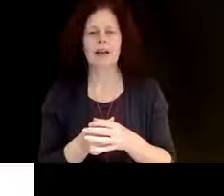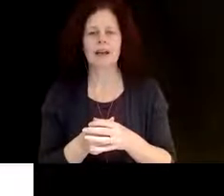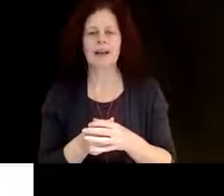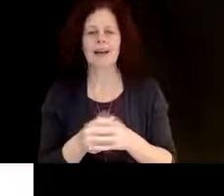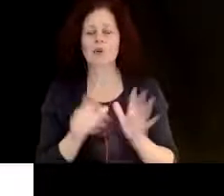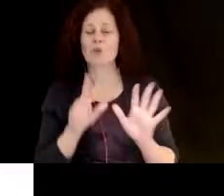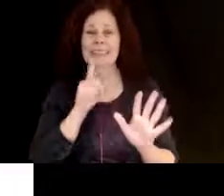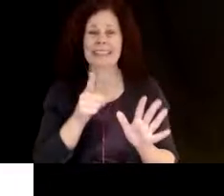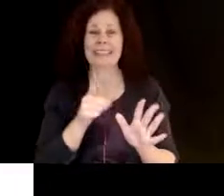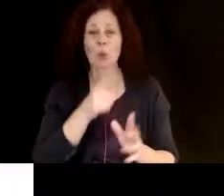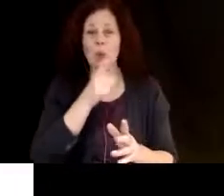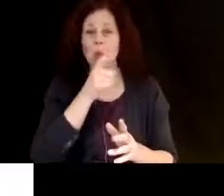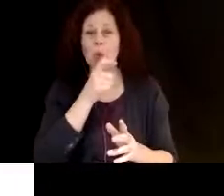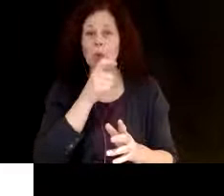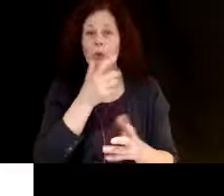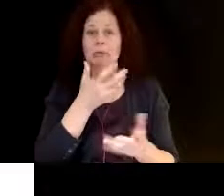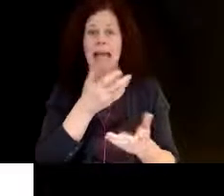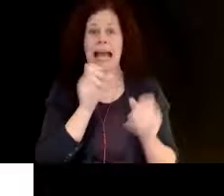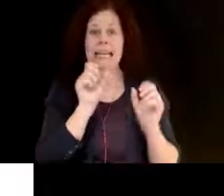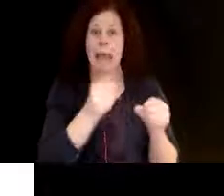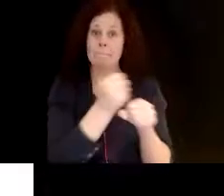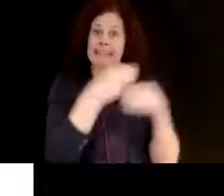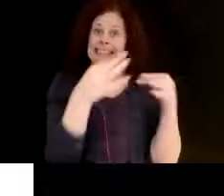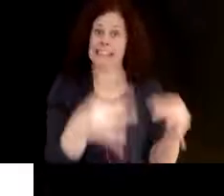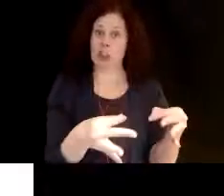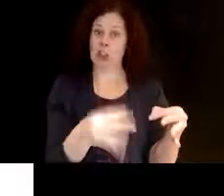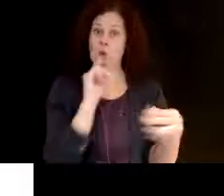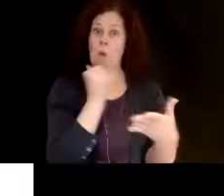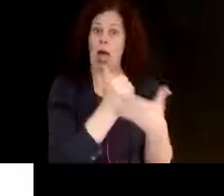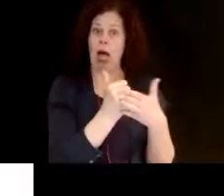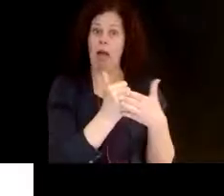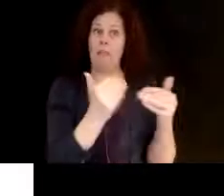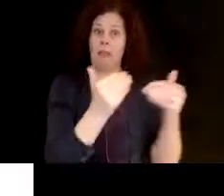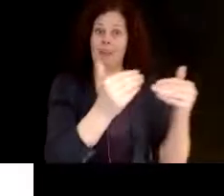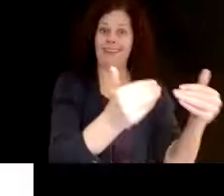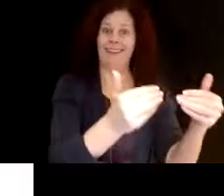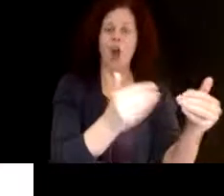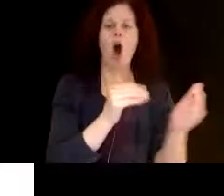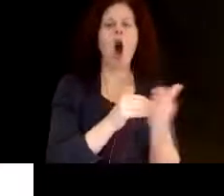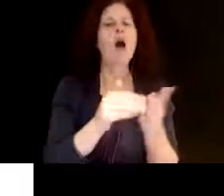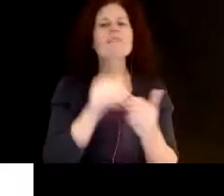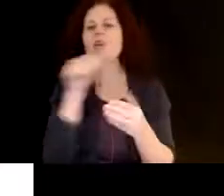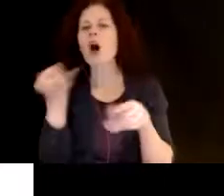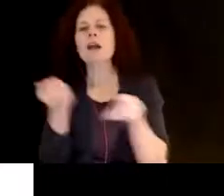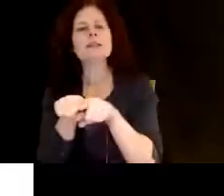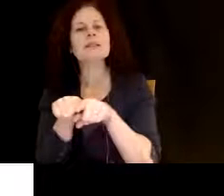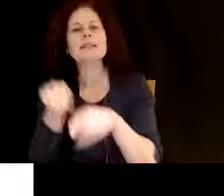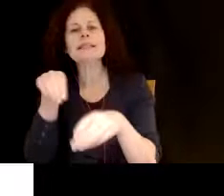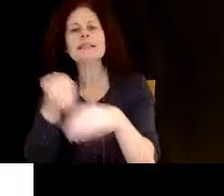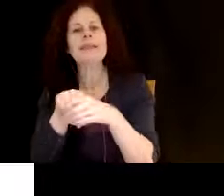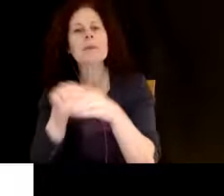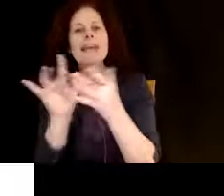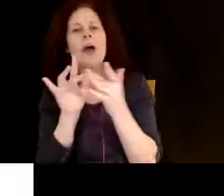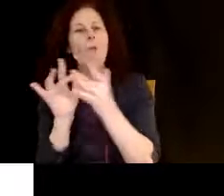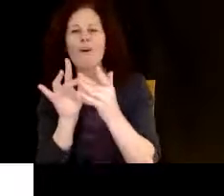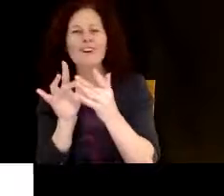networks. Namely, I think that there's a kind of siloing that occurs between policy of certain